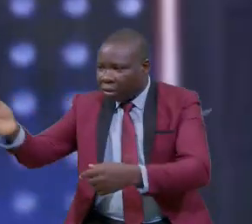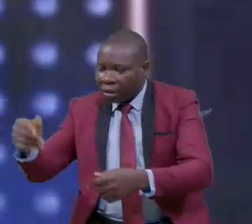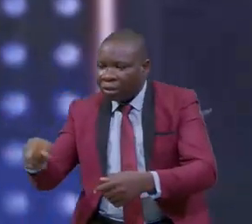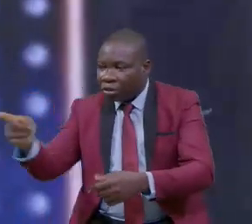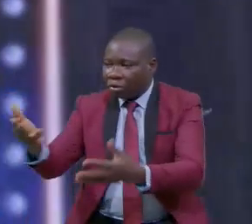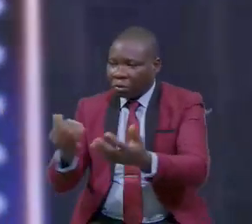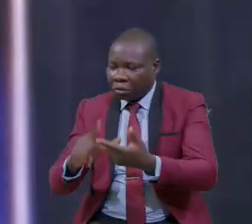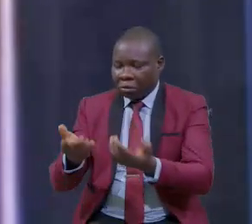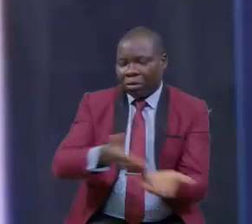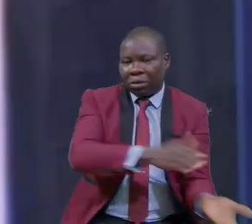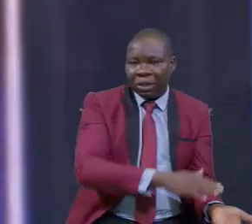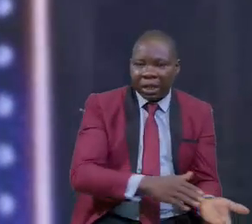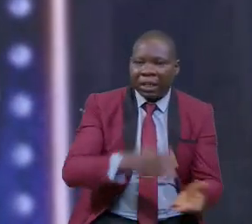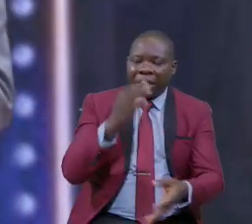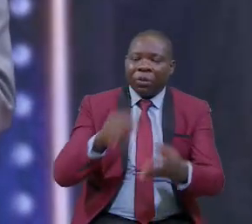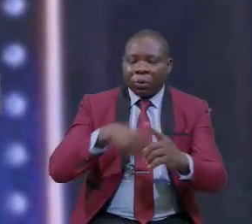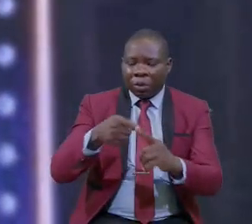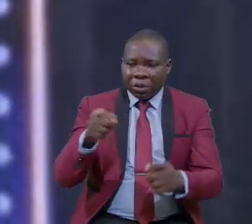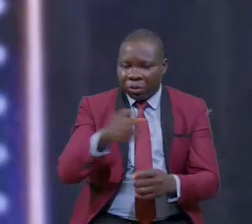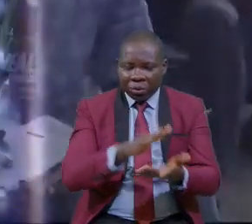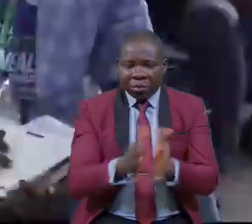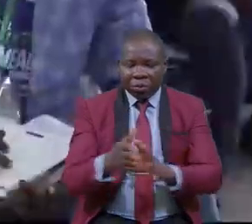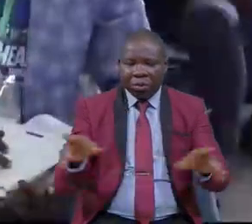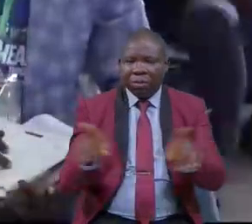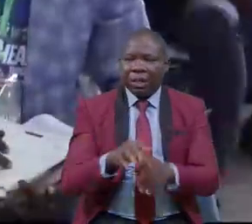that fear is gone.